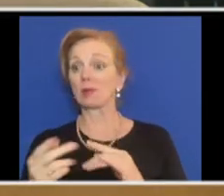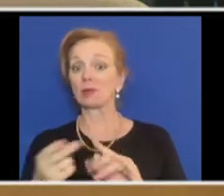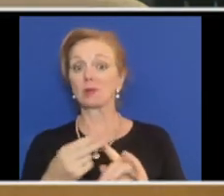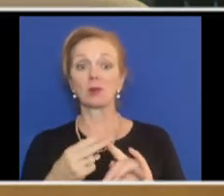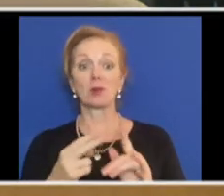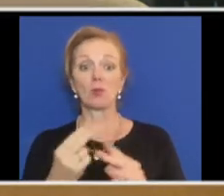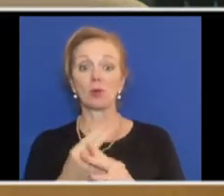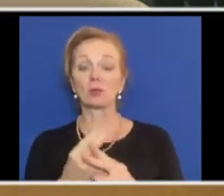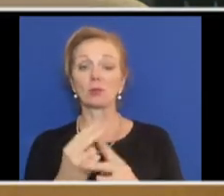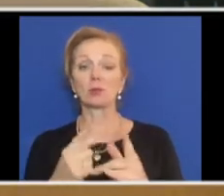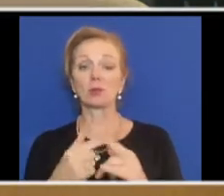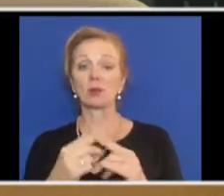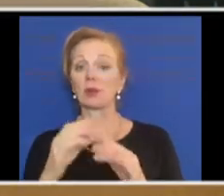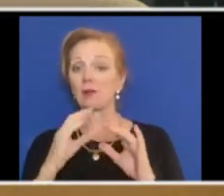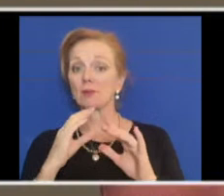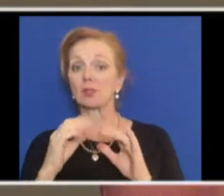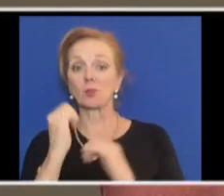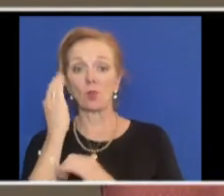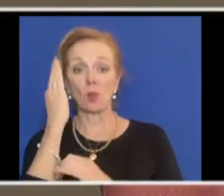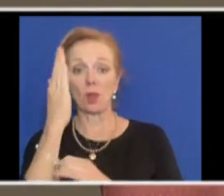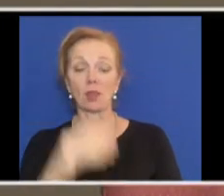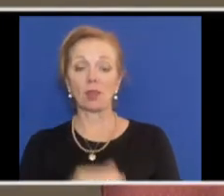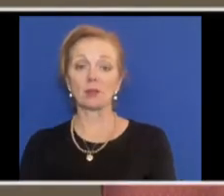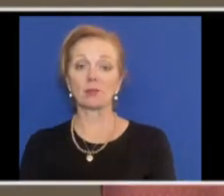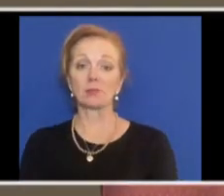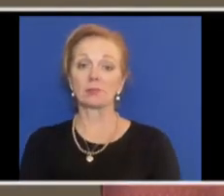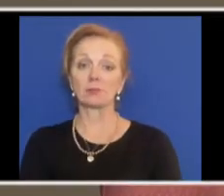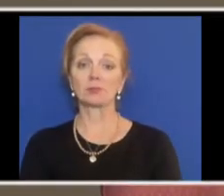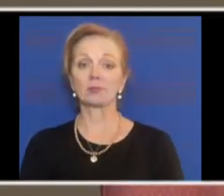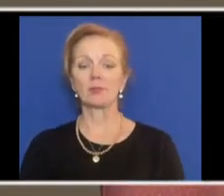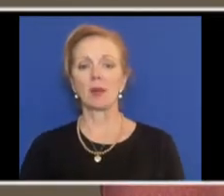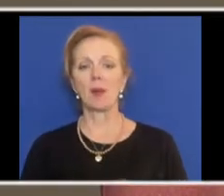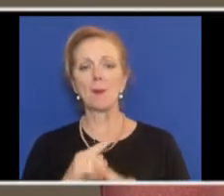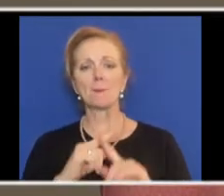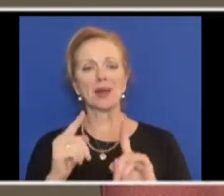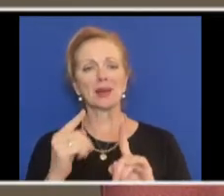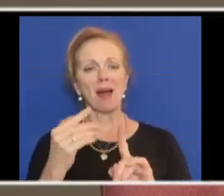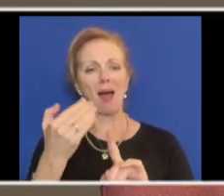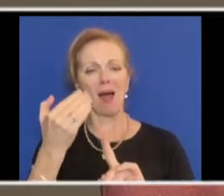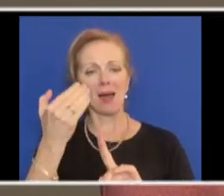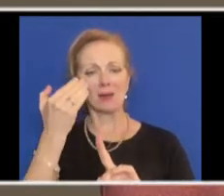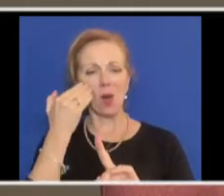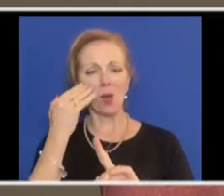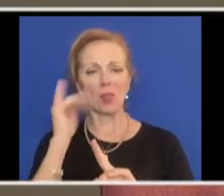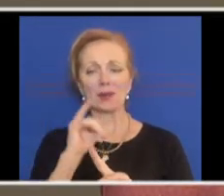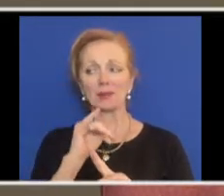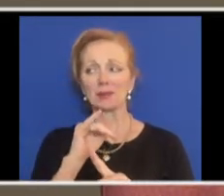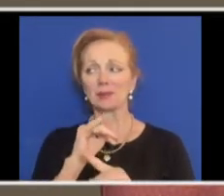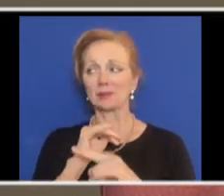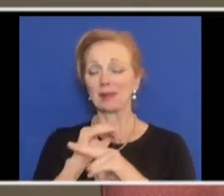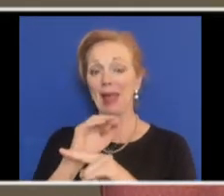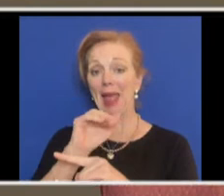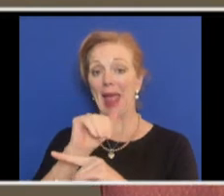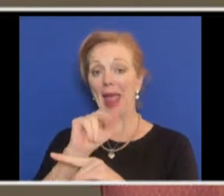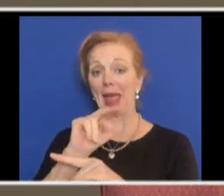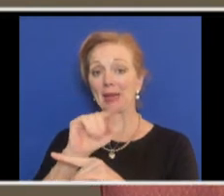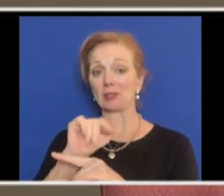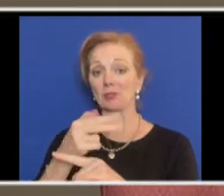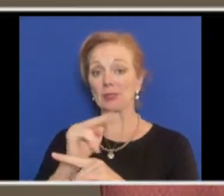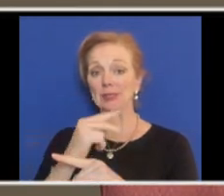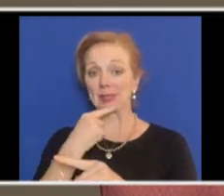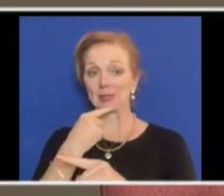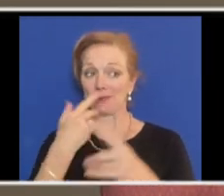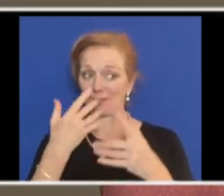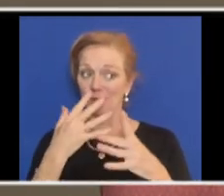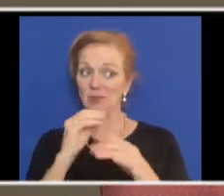feasibly we'll have that conversation yeah well I know that Miss Anderson said that she has been working with you